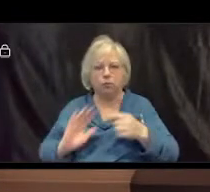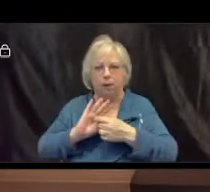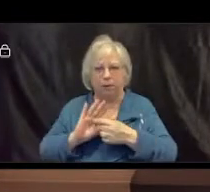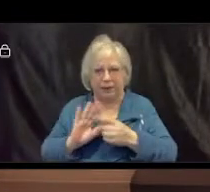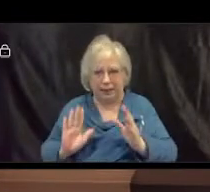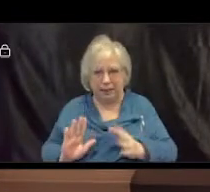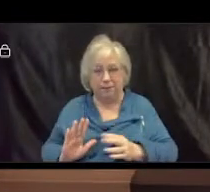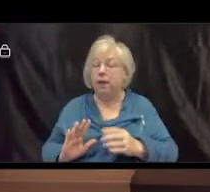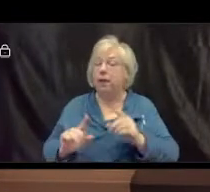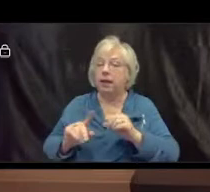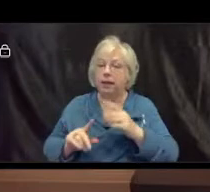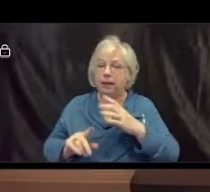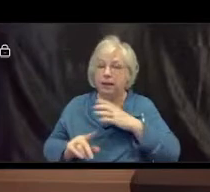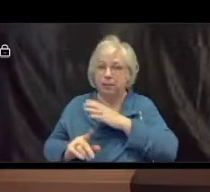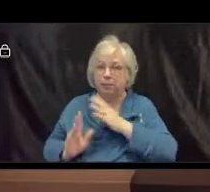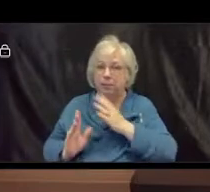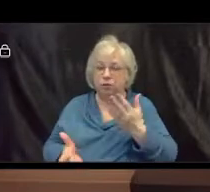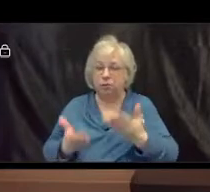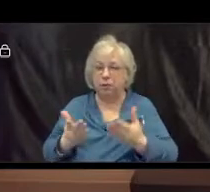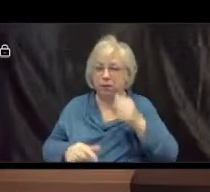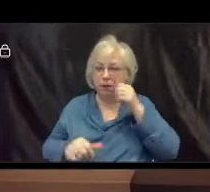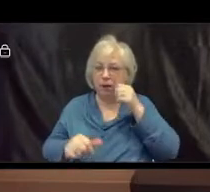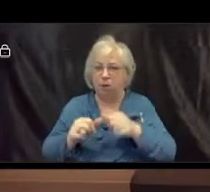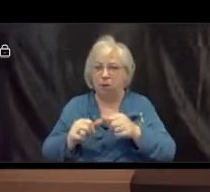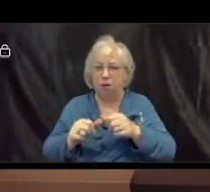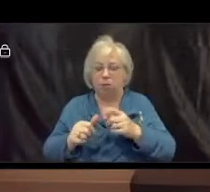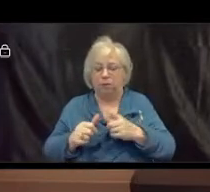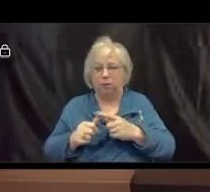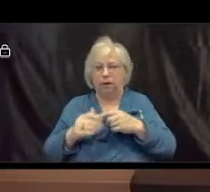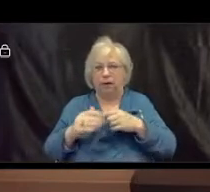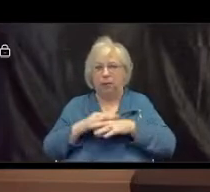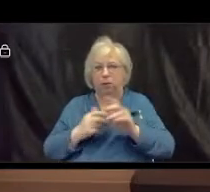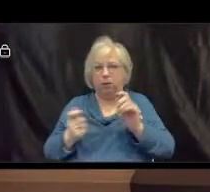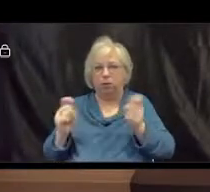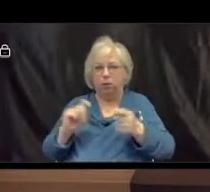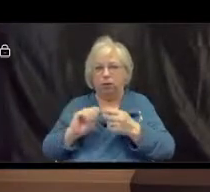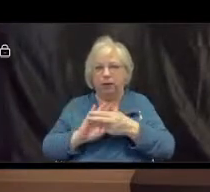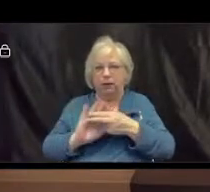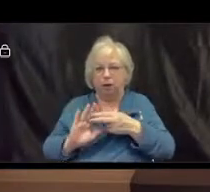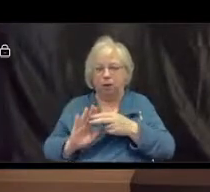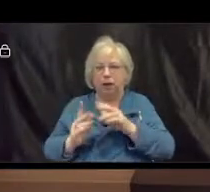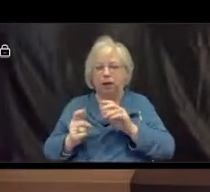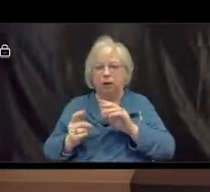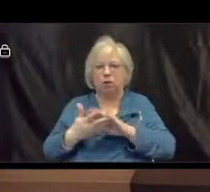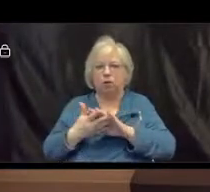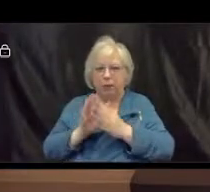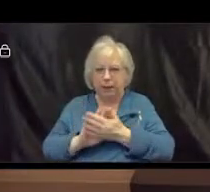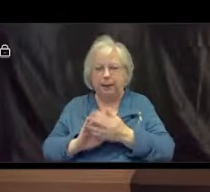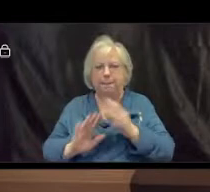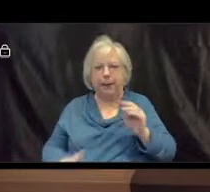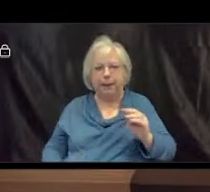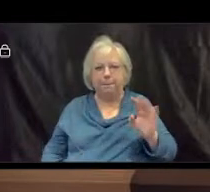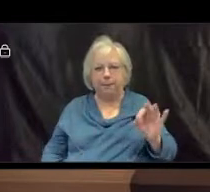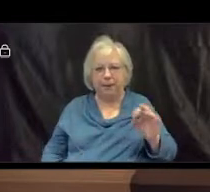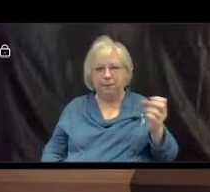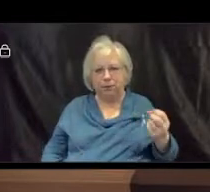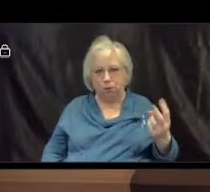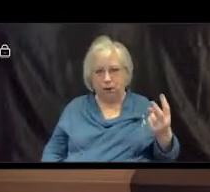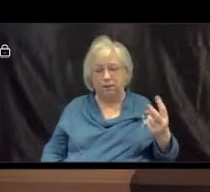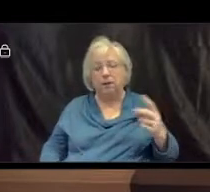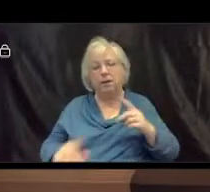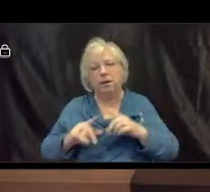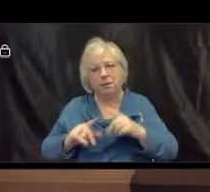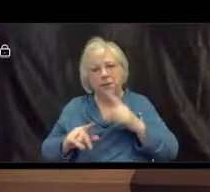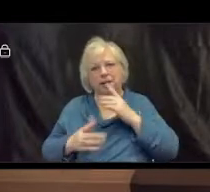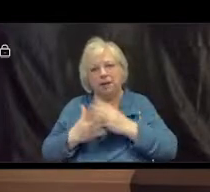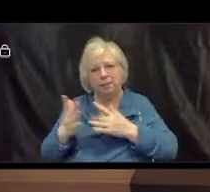As the commission may recall, we first came in with a rezoning to go to MF12. There was concerns about the